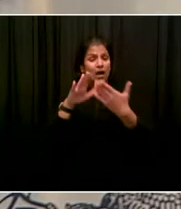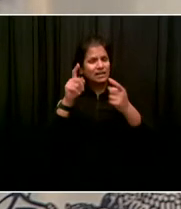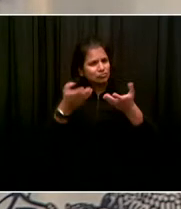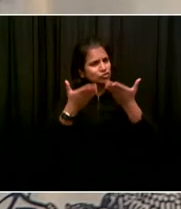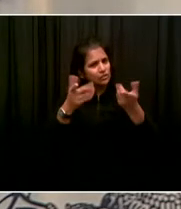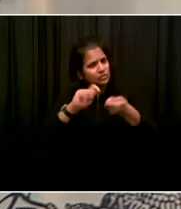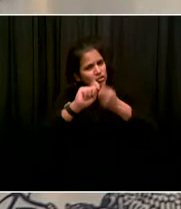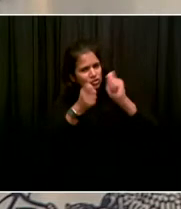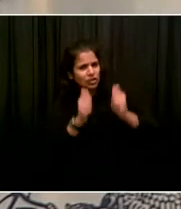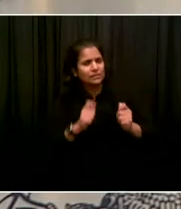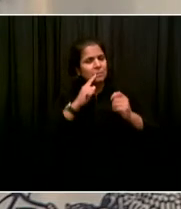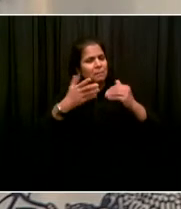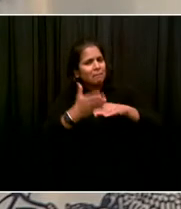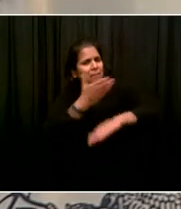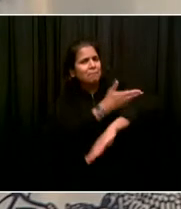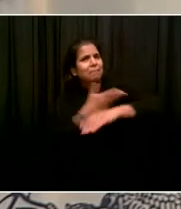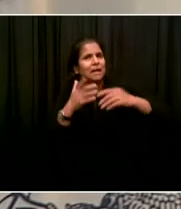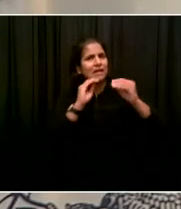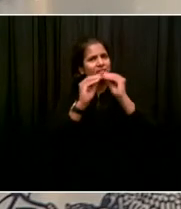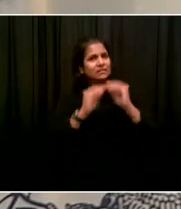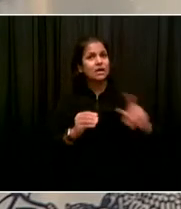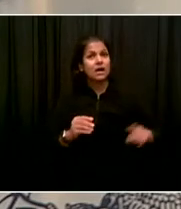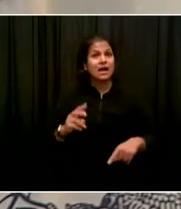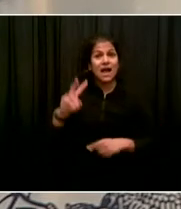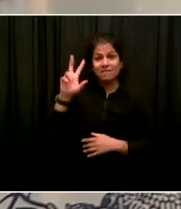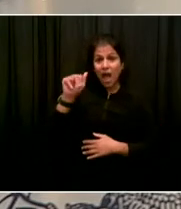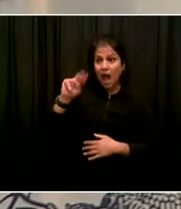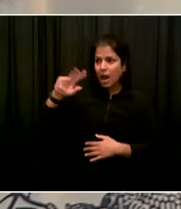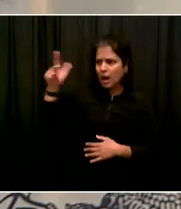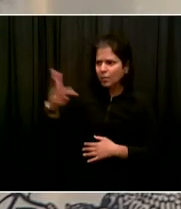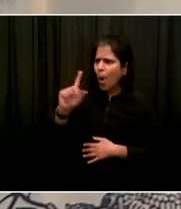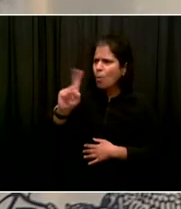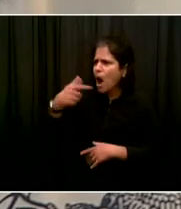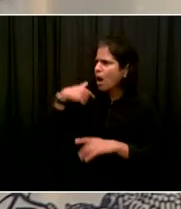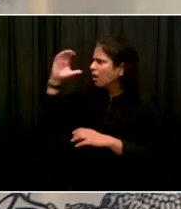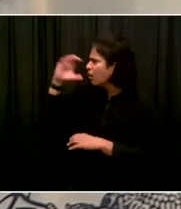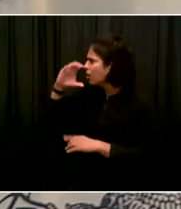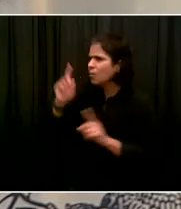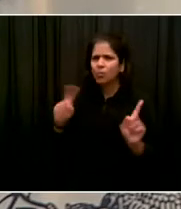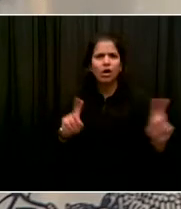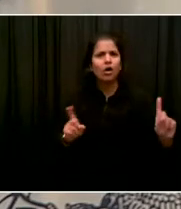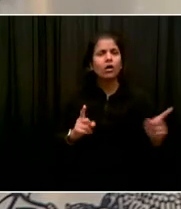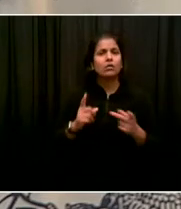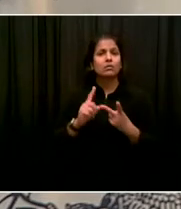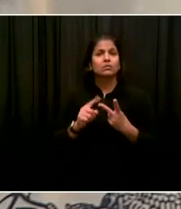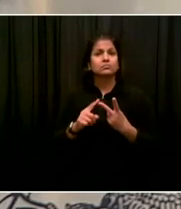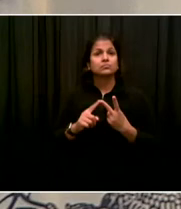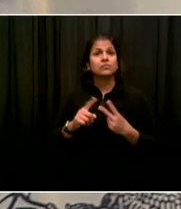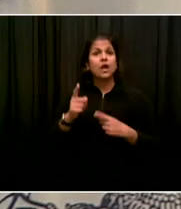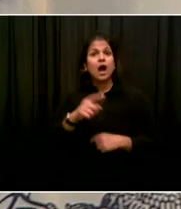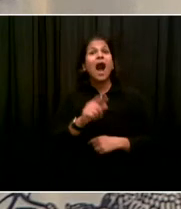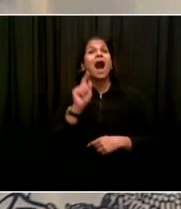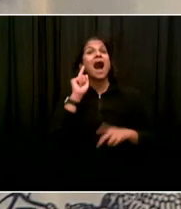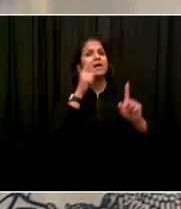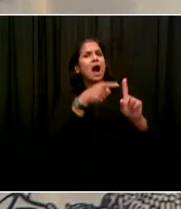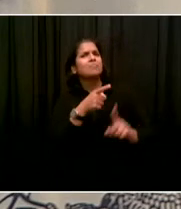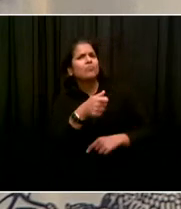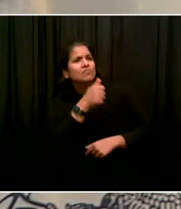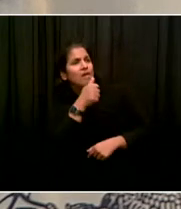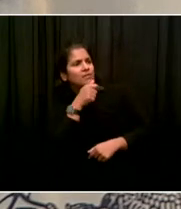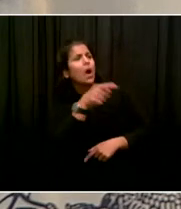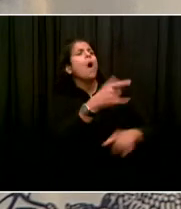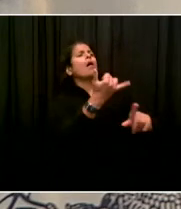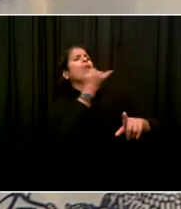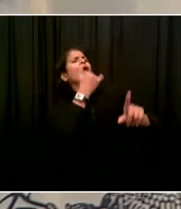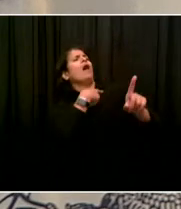of folks, especially if you're trying to push them towards getting testing through the city run labs. But sort of additionally, for everybody